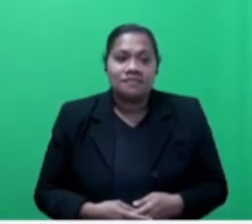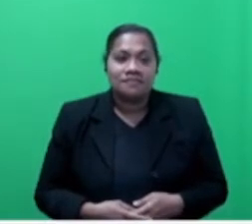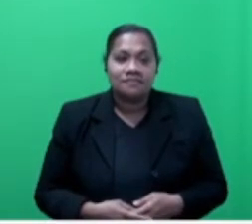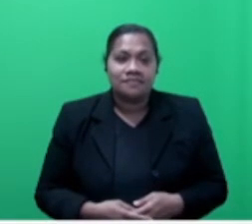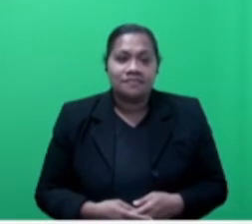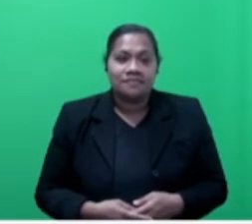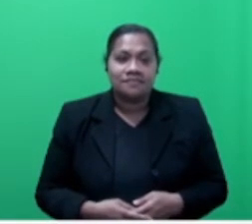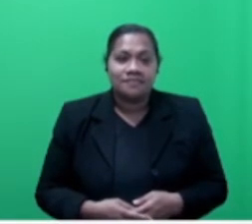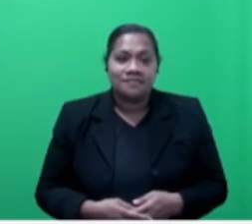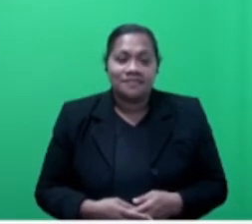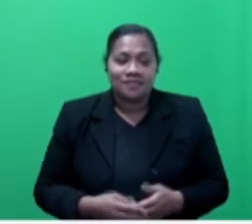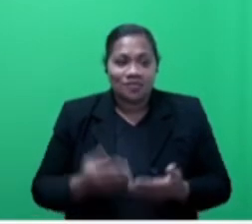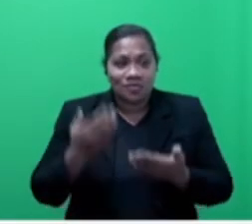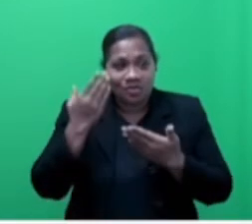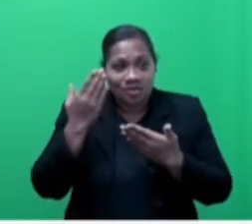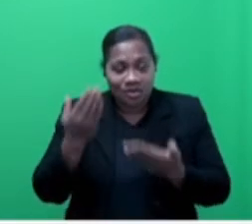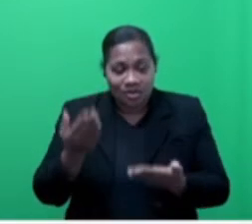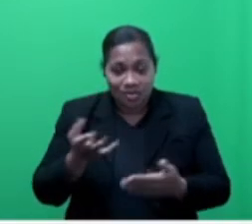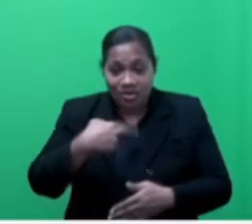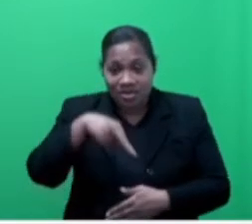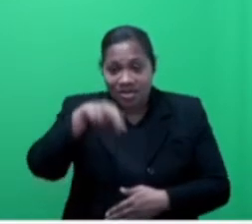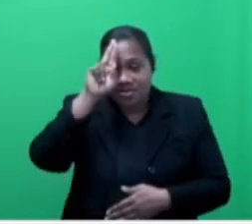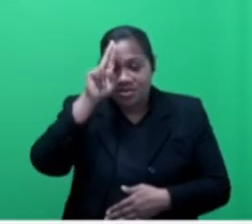Honorable Ro Filipe, please go on.